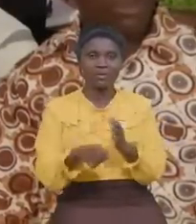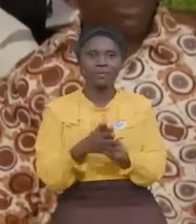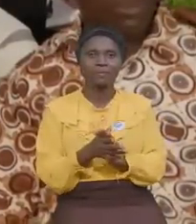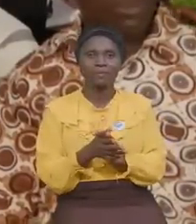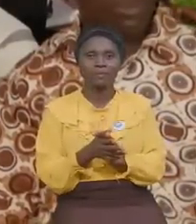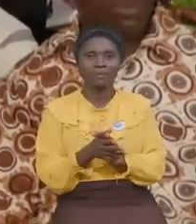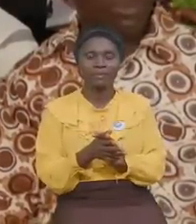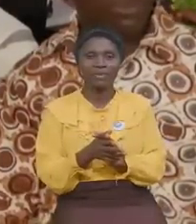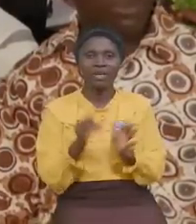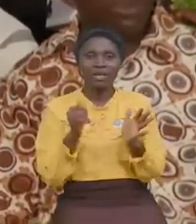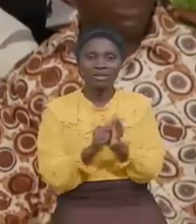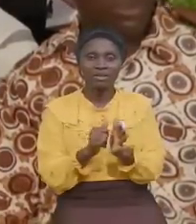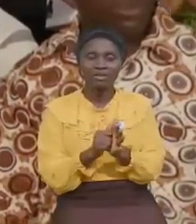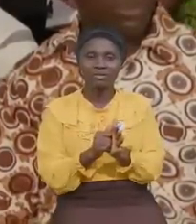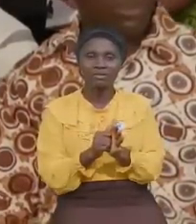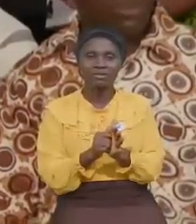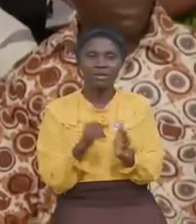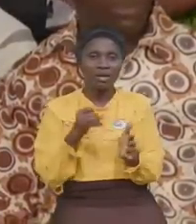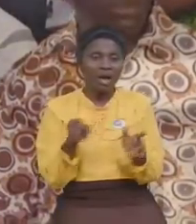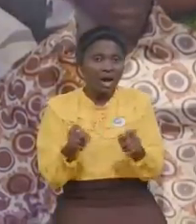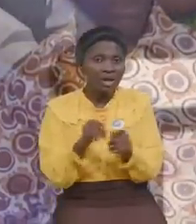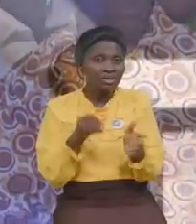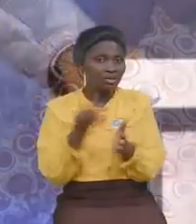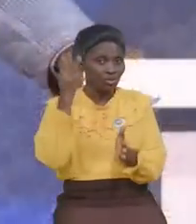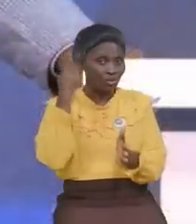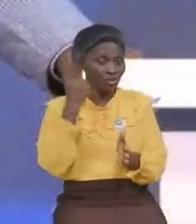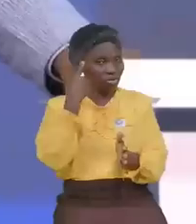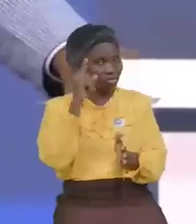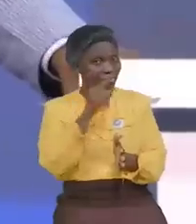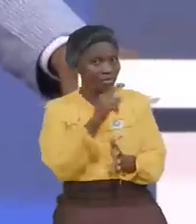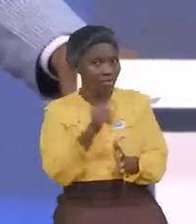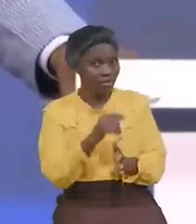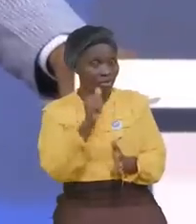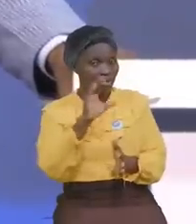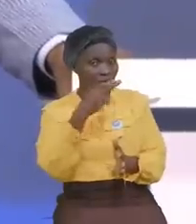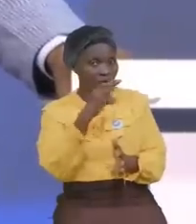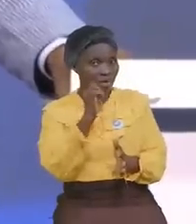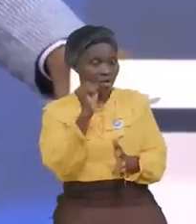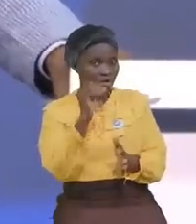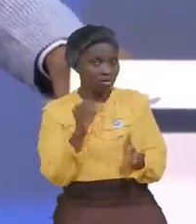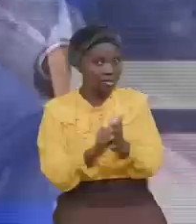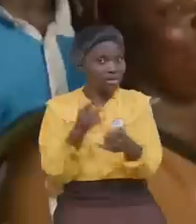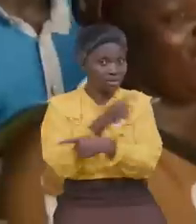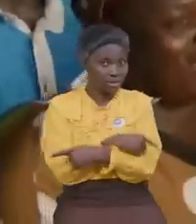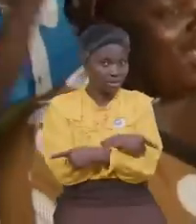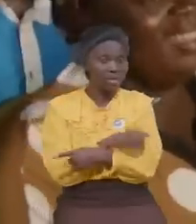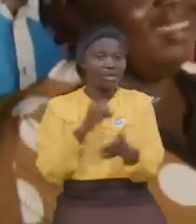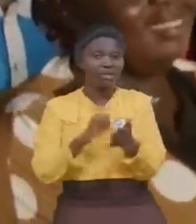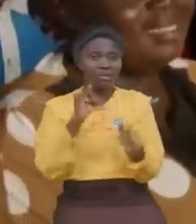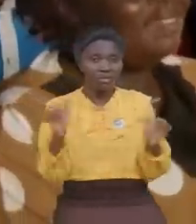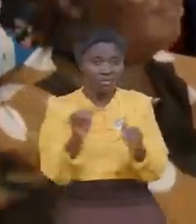Like it was for Zacchaeus on that day, it is for you this very day.